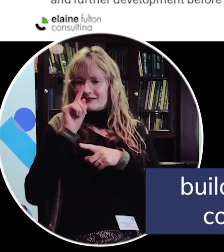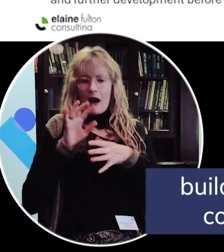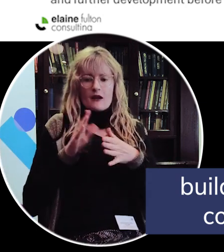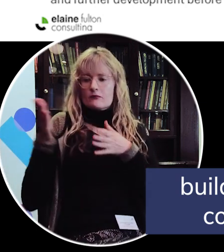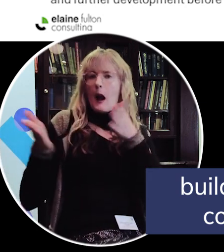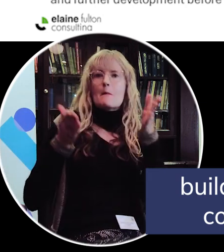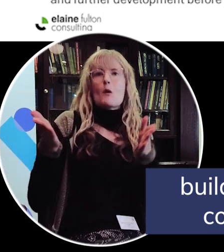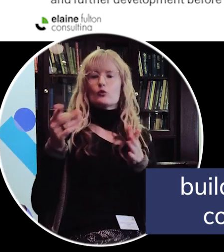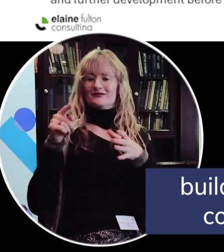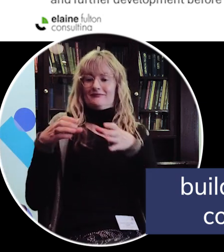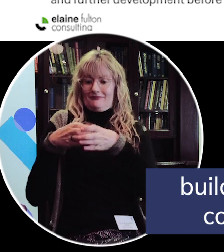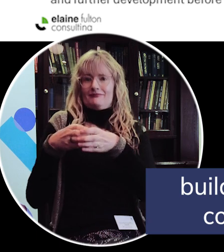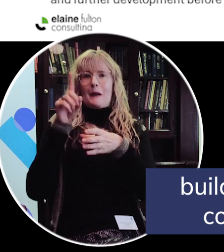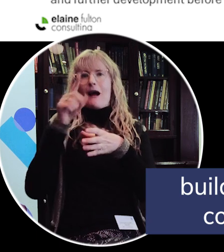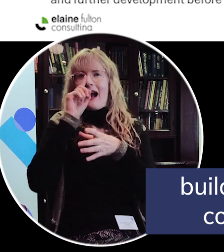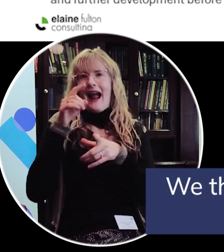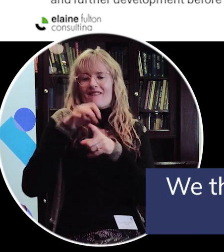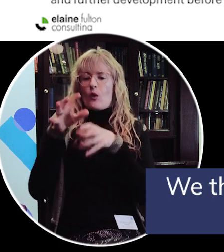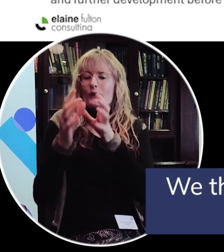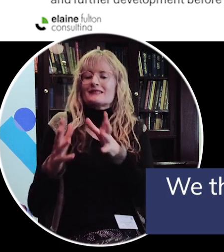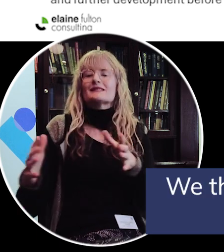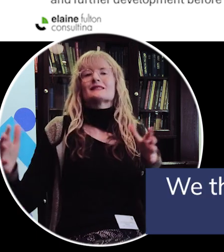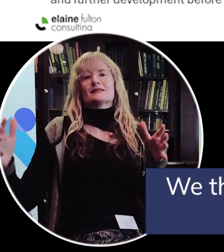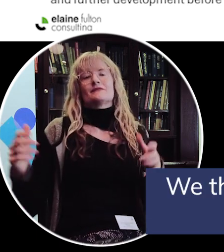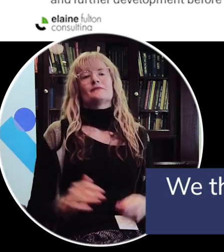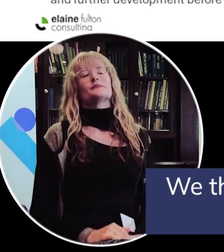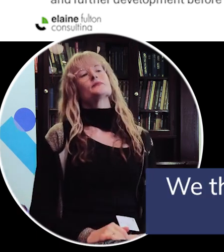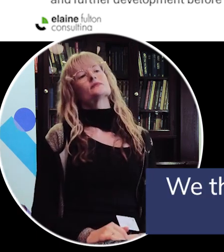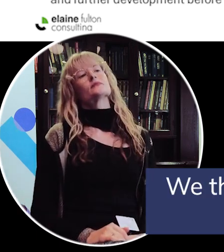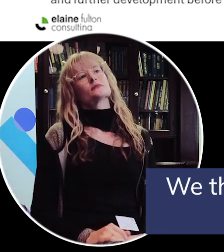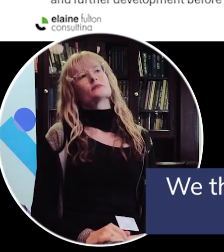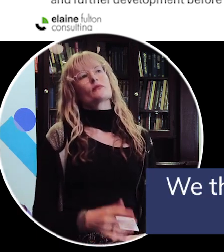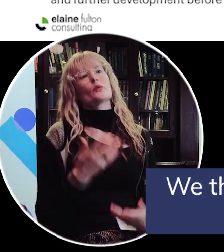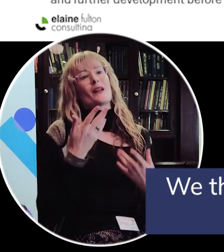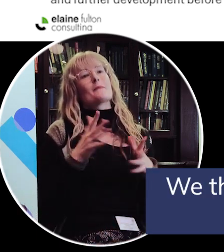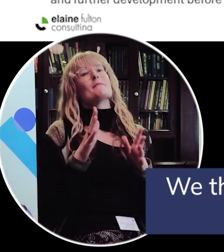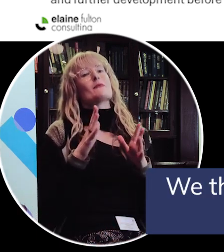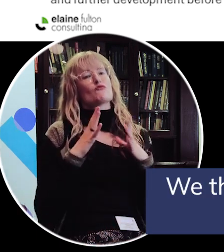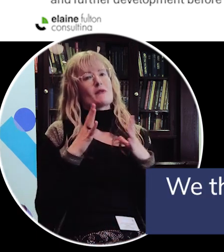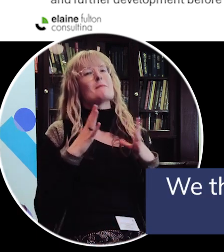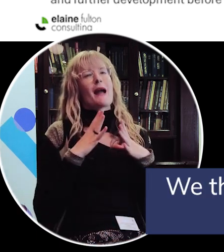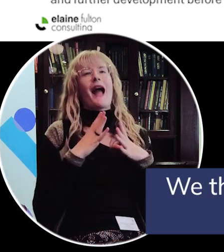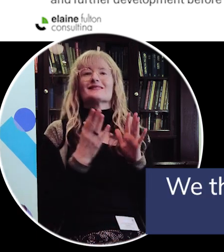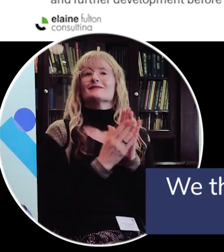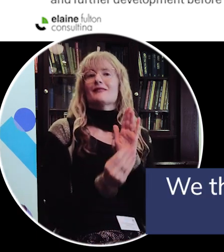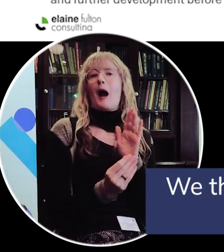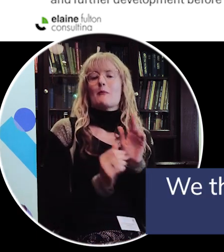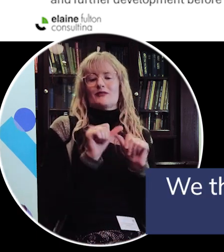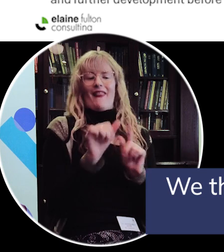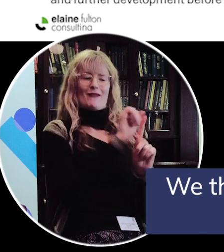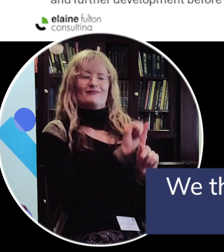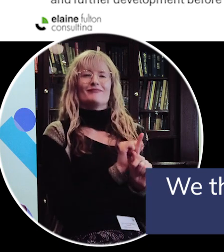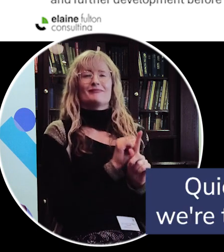that's really part of our thinking. We then prepared worked examples and then refined it, and it's an ongoing